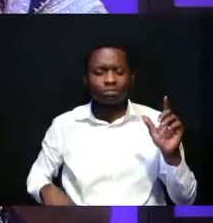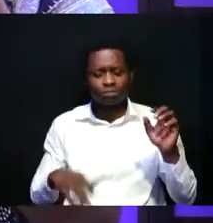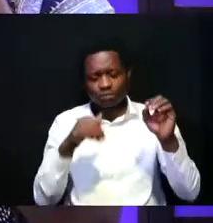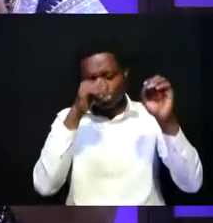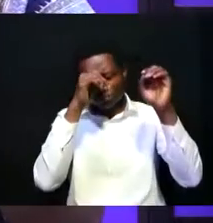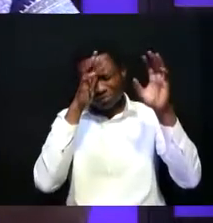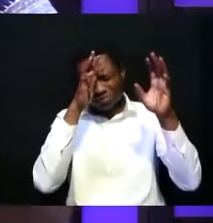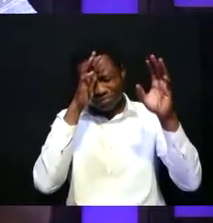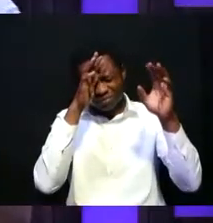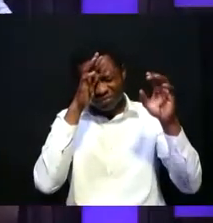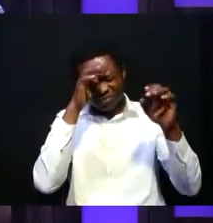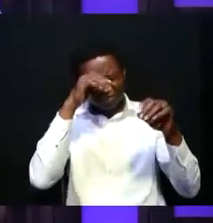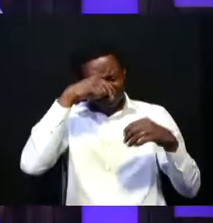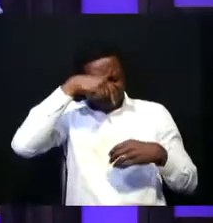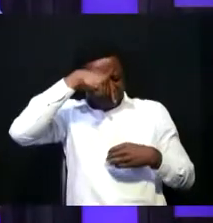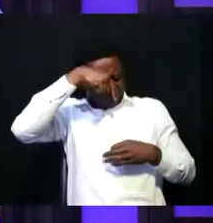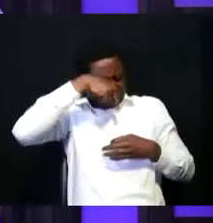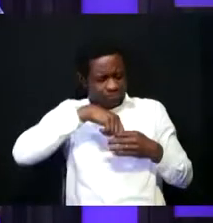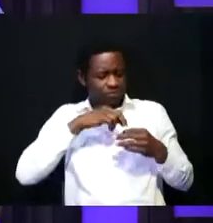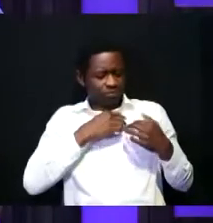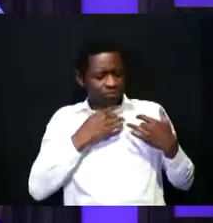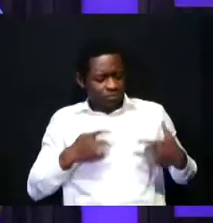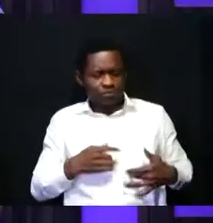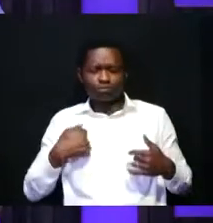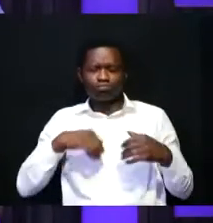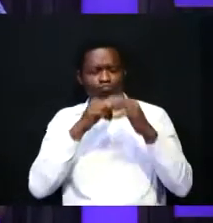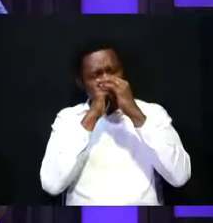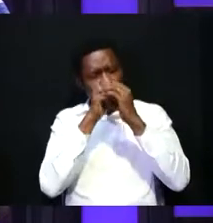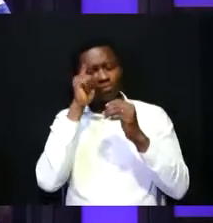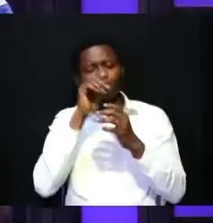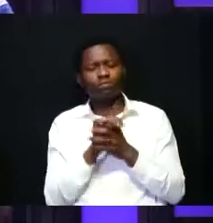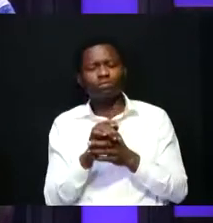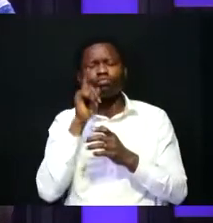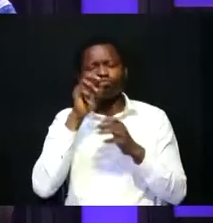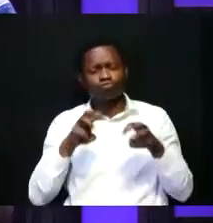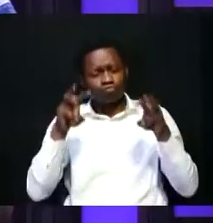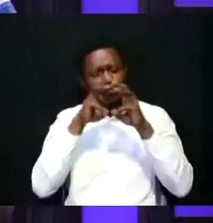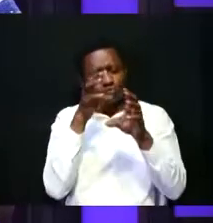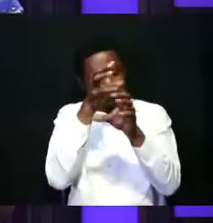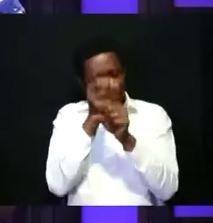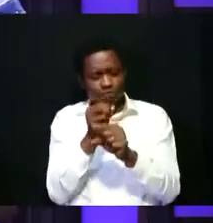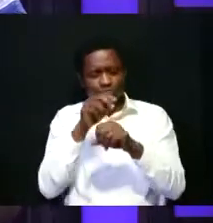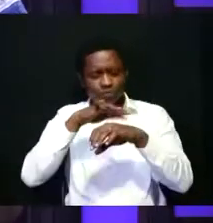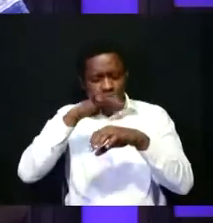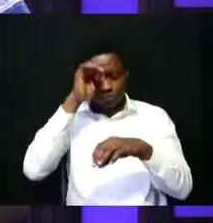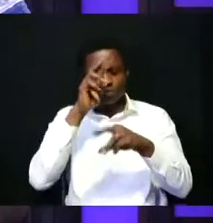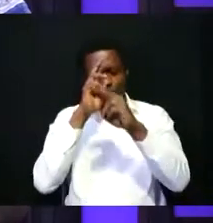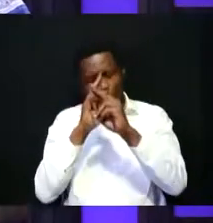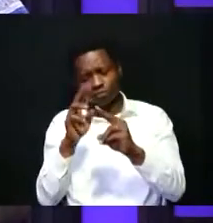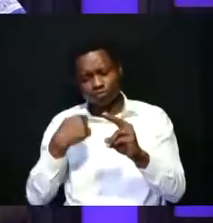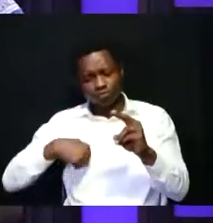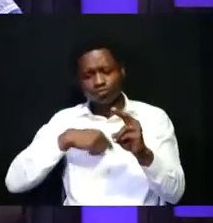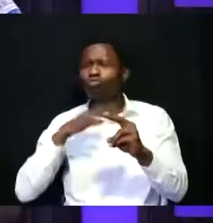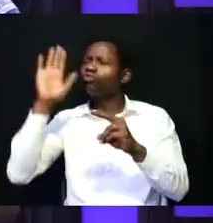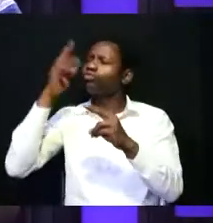From the depths of our heart, we worship you. You are worthy to receive the glory. You are worthy to receive all of the honor. We lift up your name